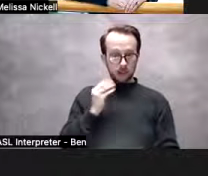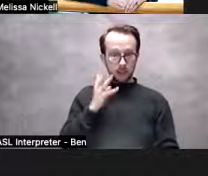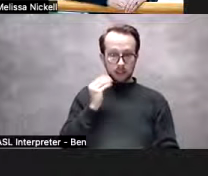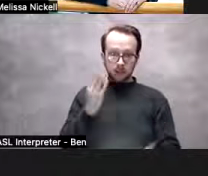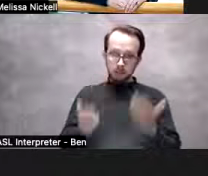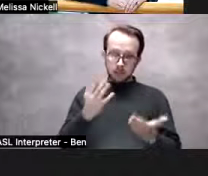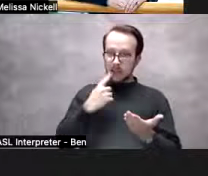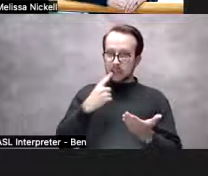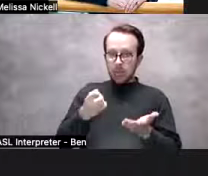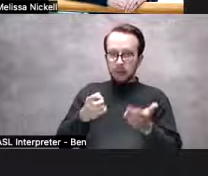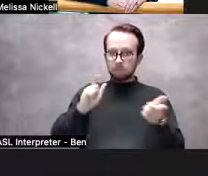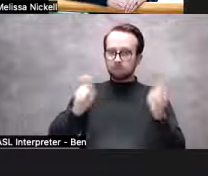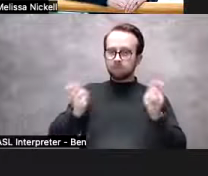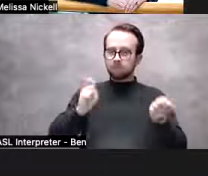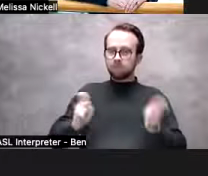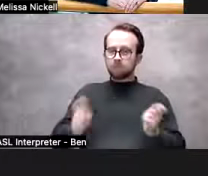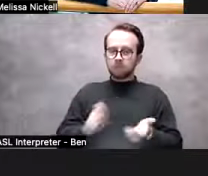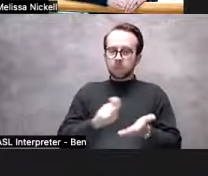grant so it would be